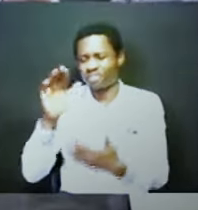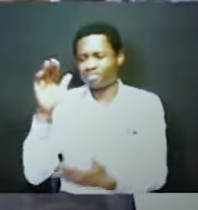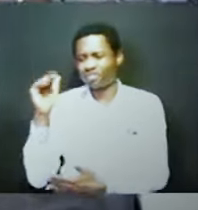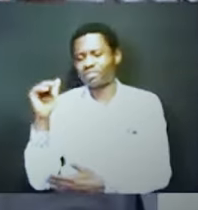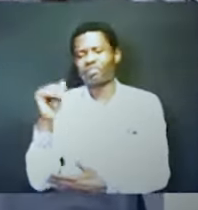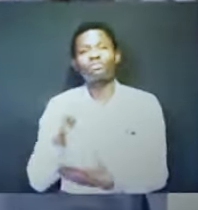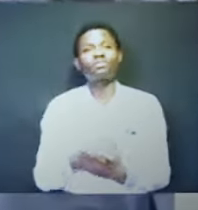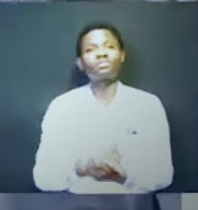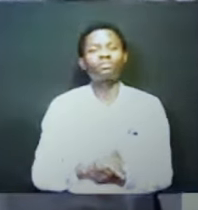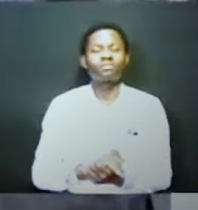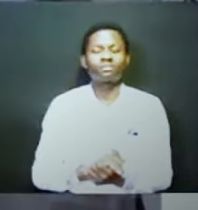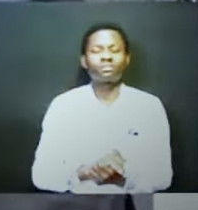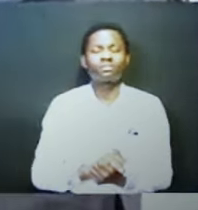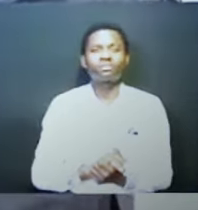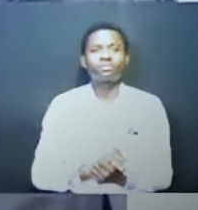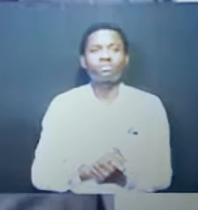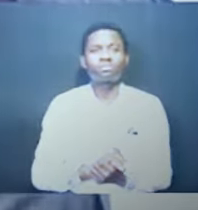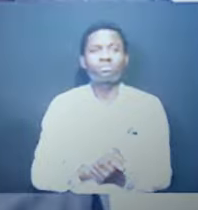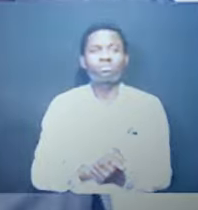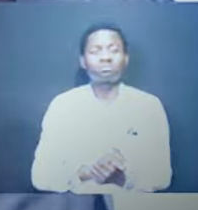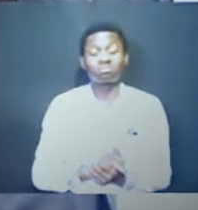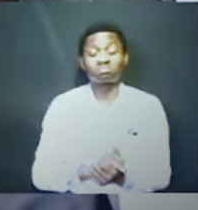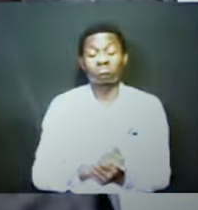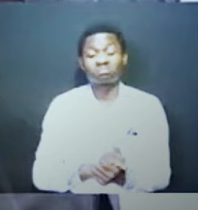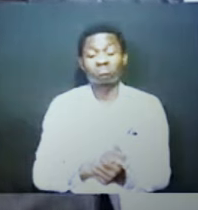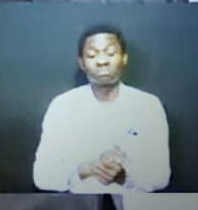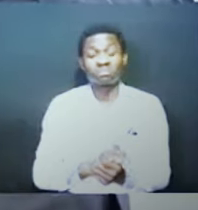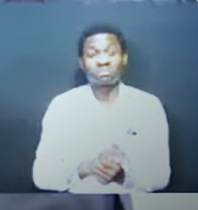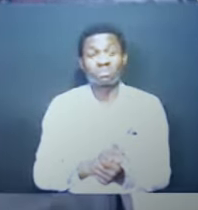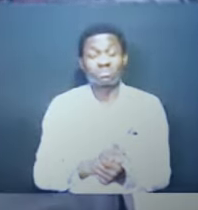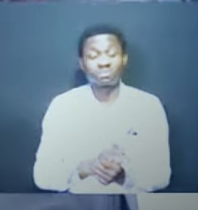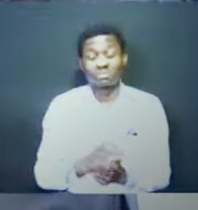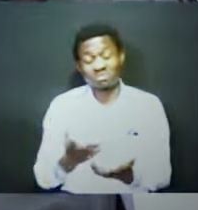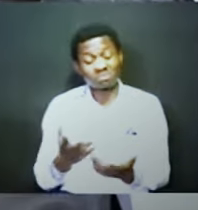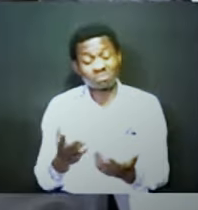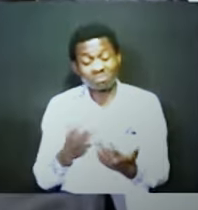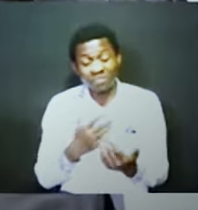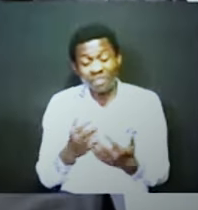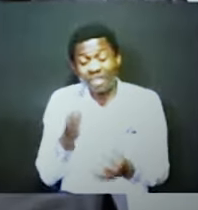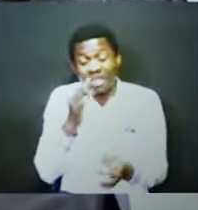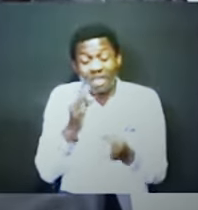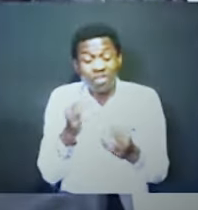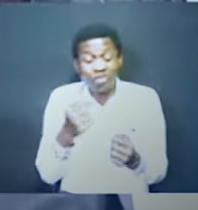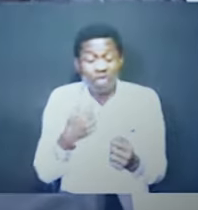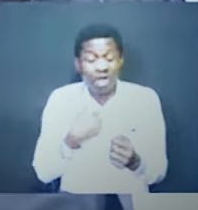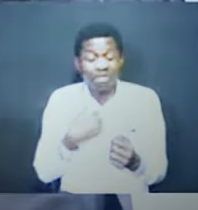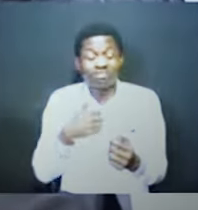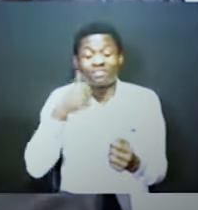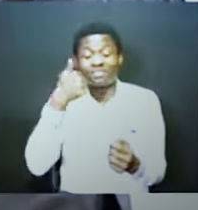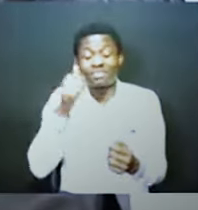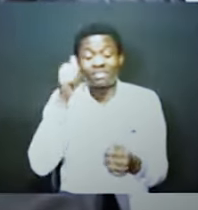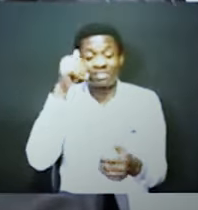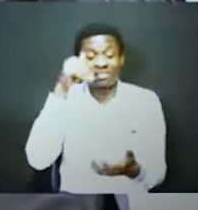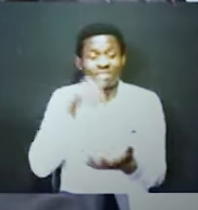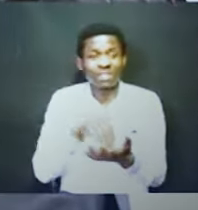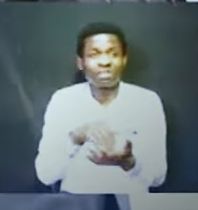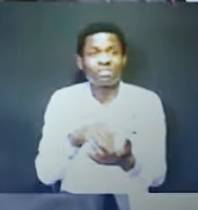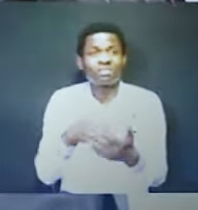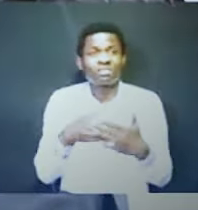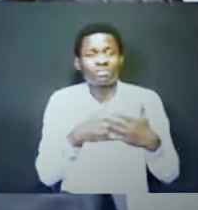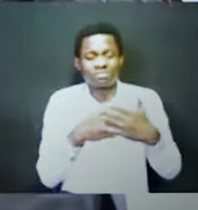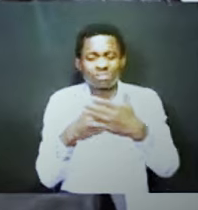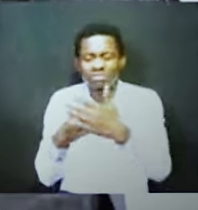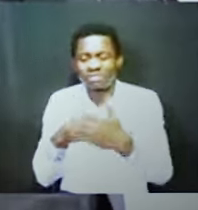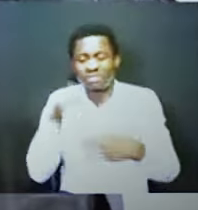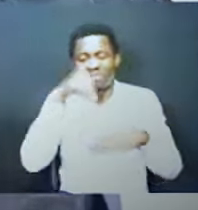First Corinthians 4 from verse 15, please. Even if you had 10,000 guardian in Christ, you